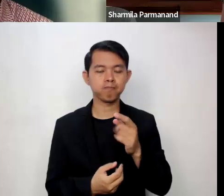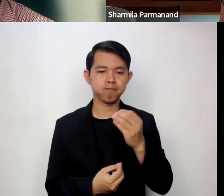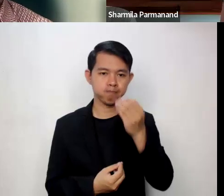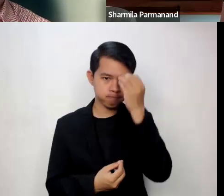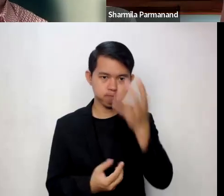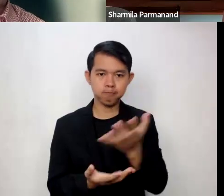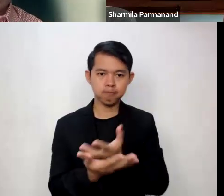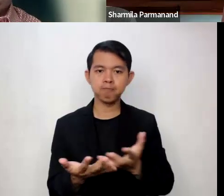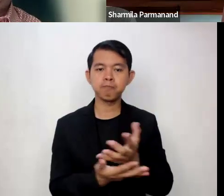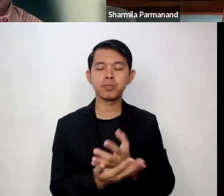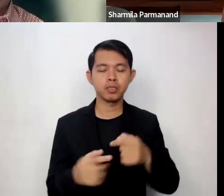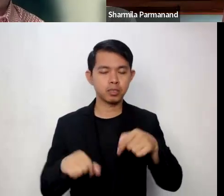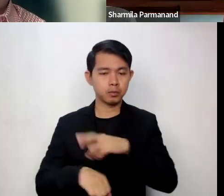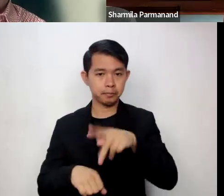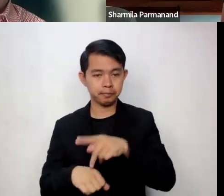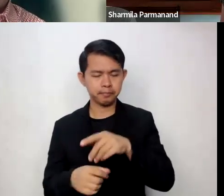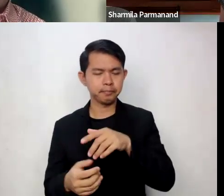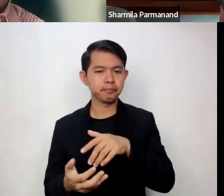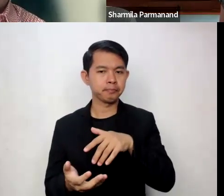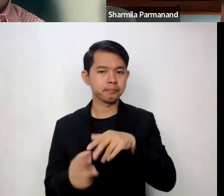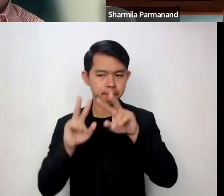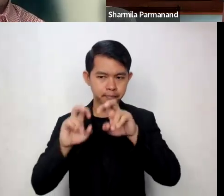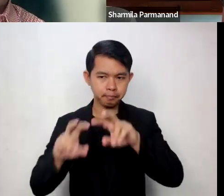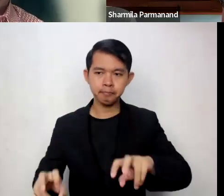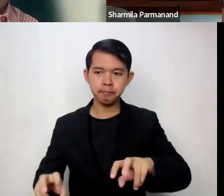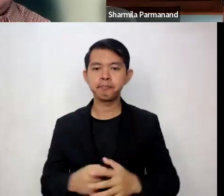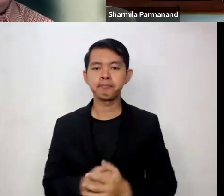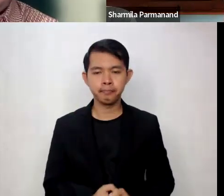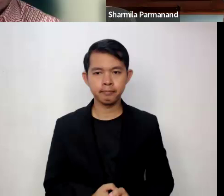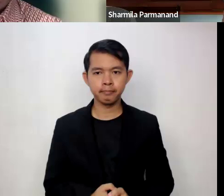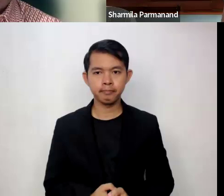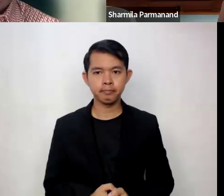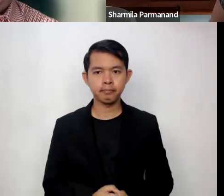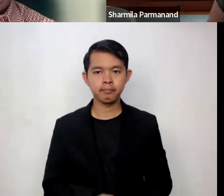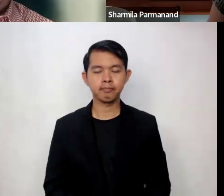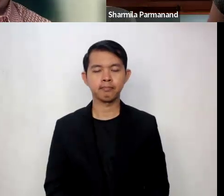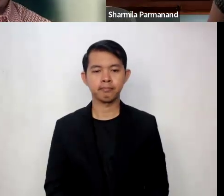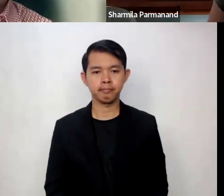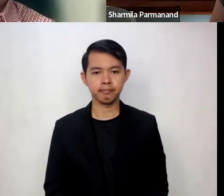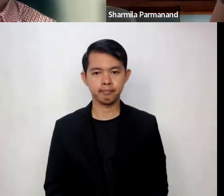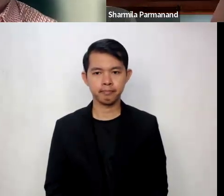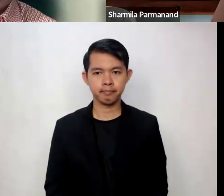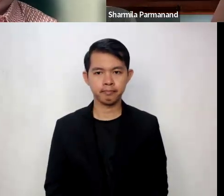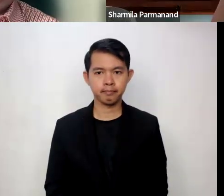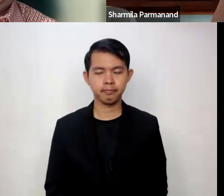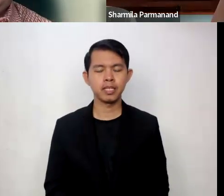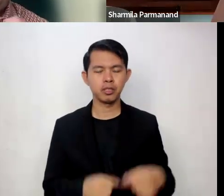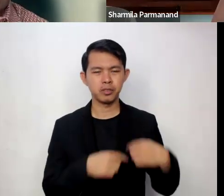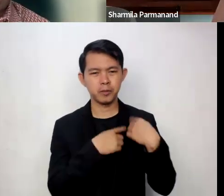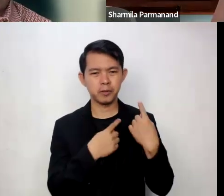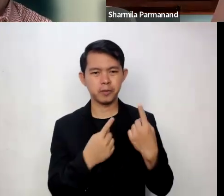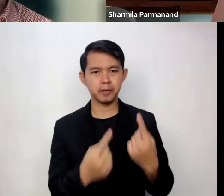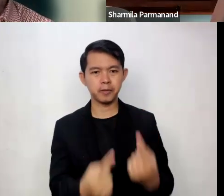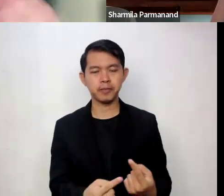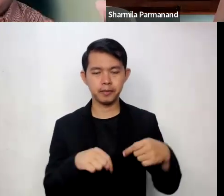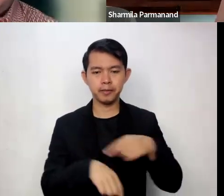studies, which I would say has been long-standing in the country, as sort of